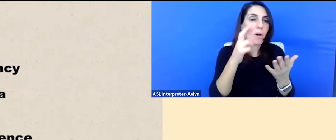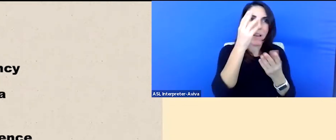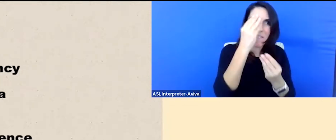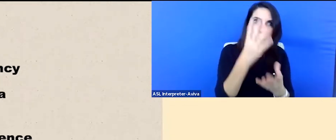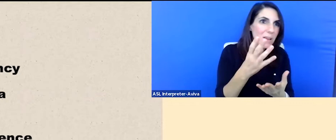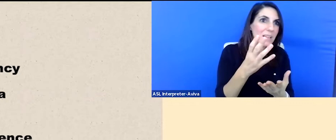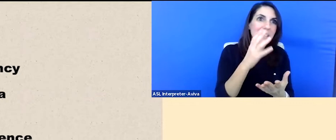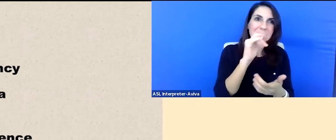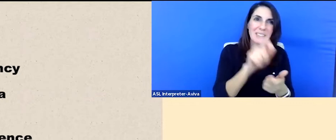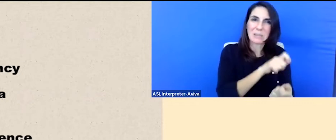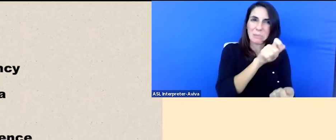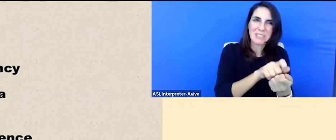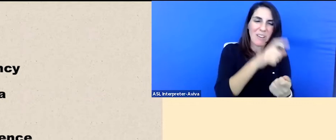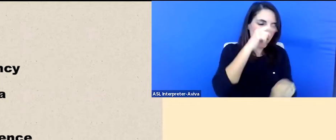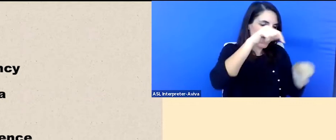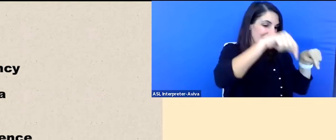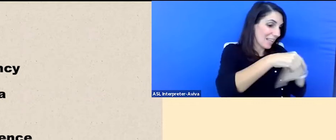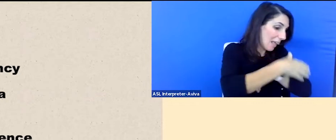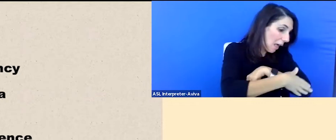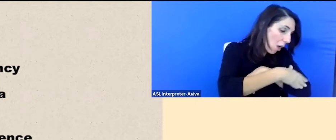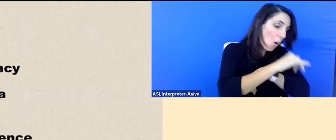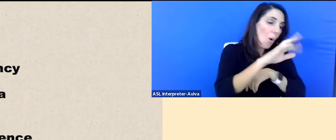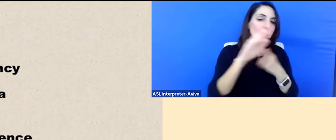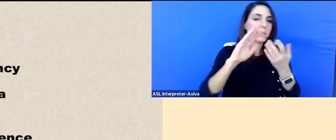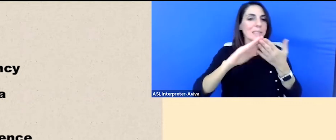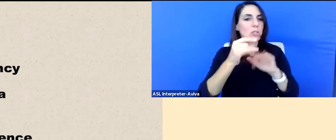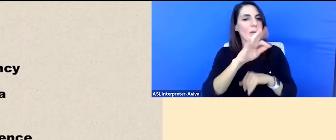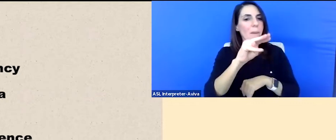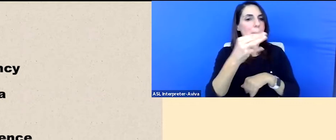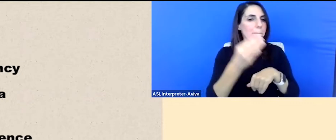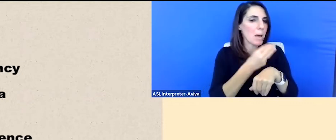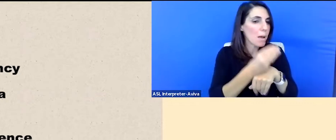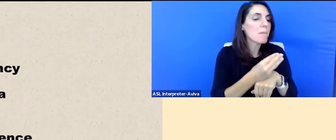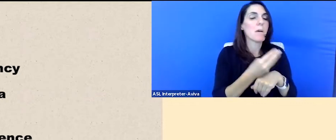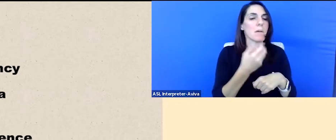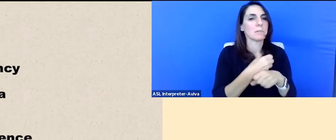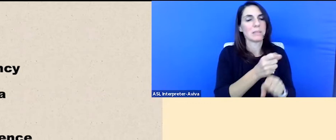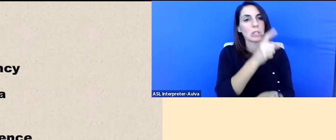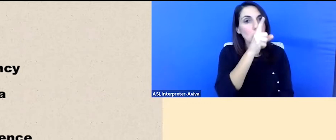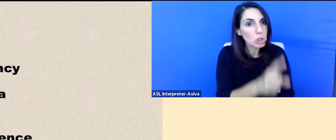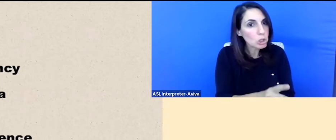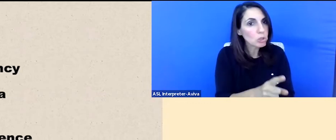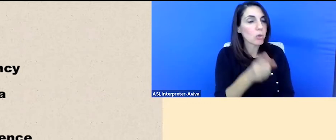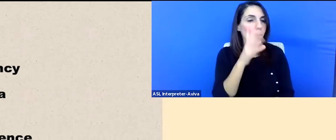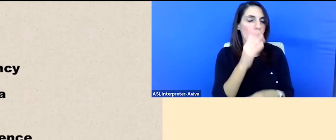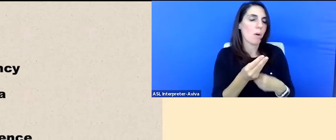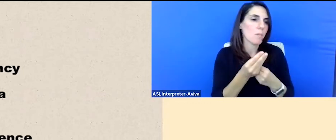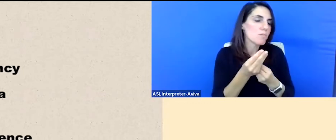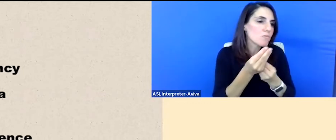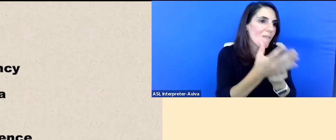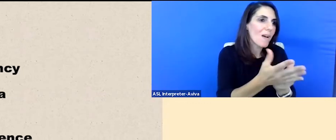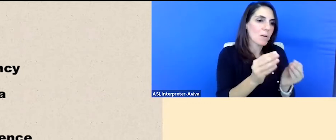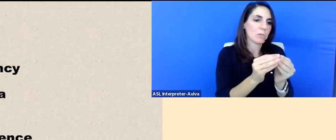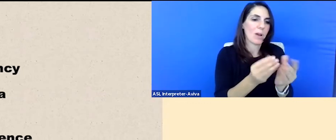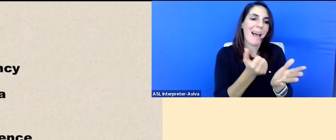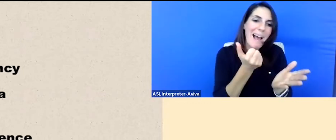not particular to the county or the city of Miami, then making sure that you hopefully can get one step closer